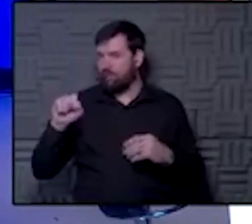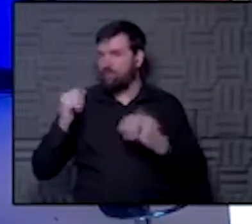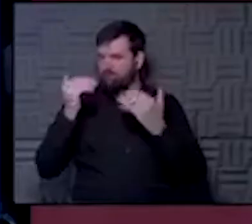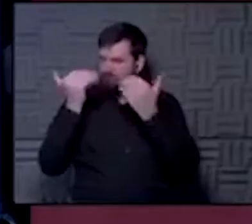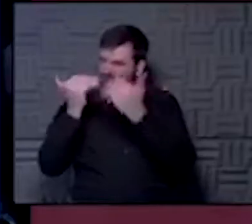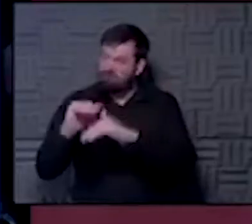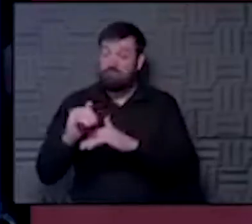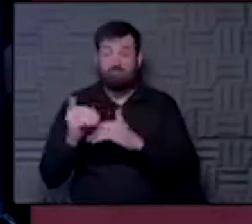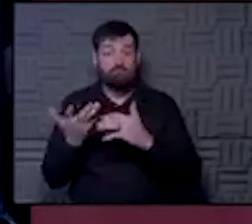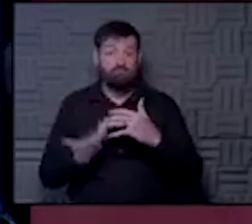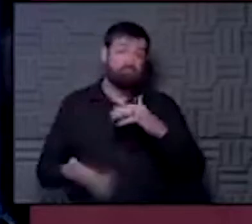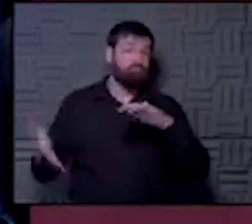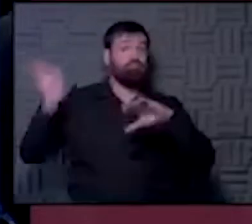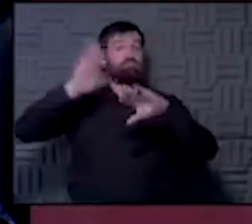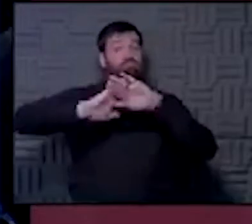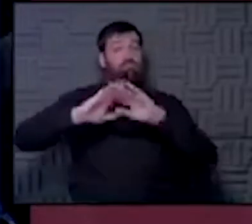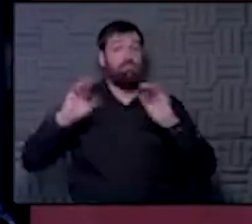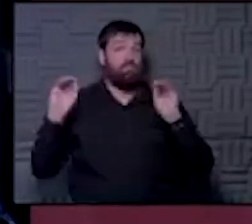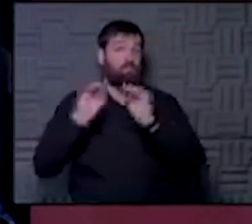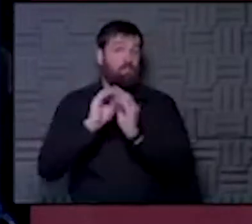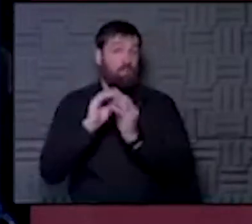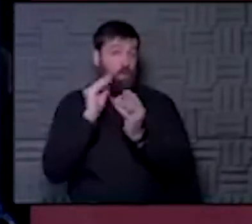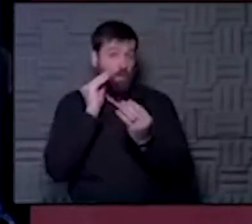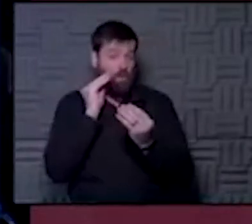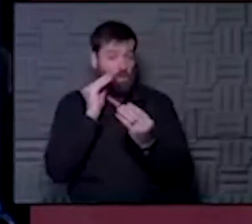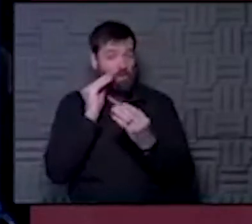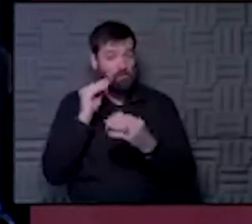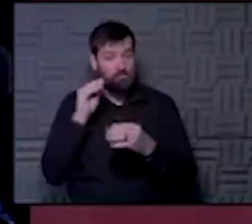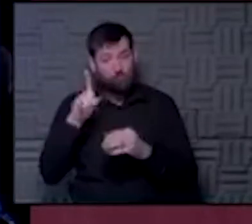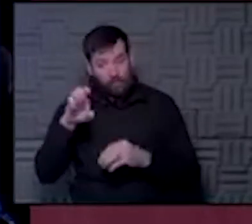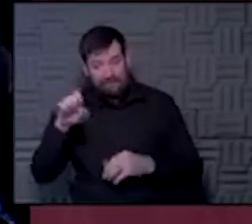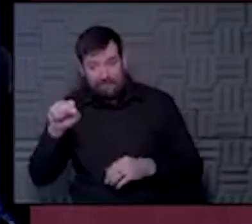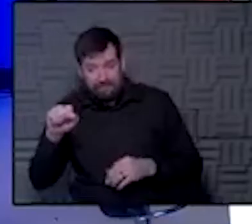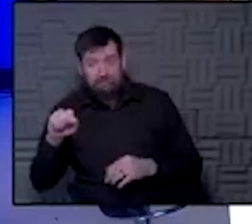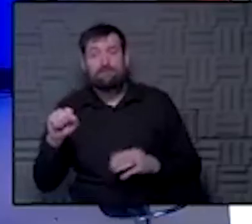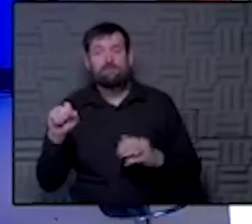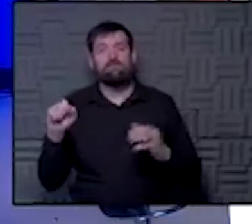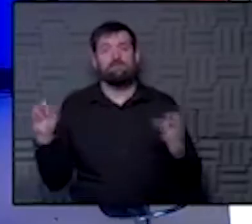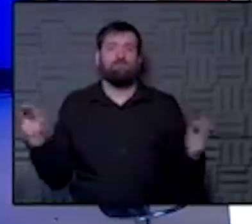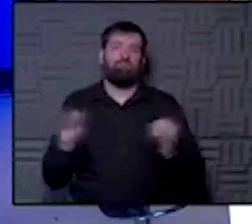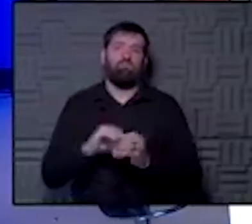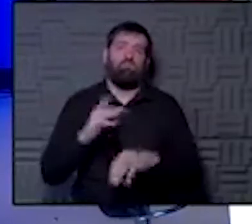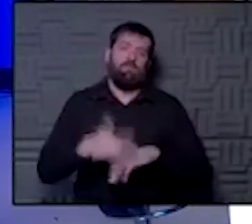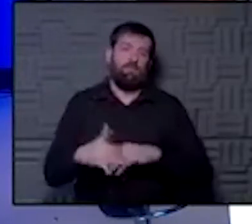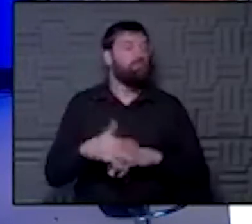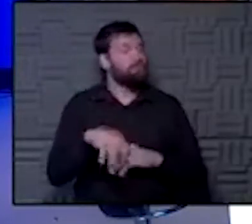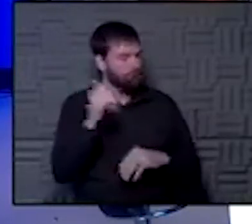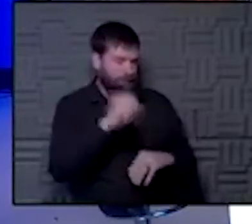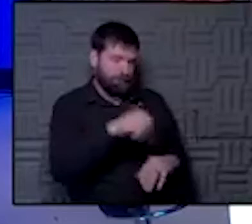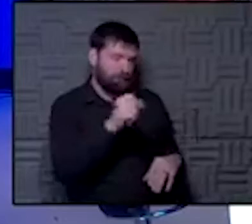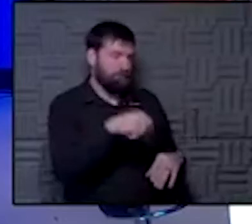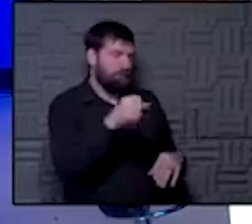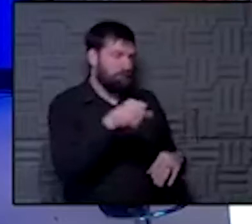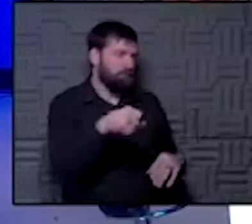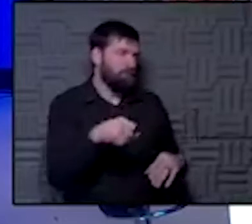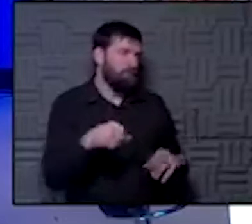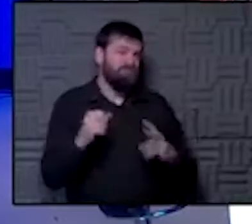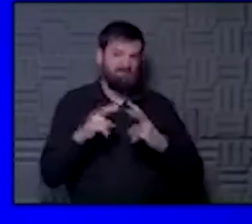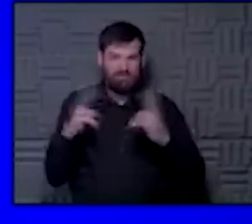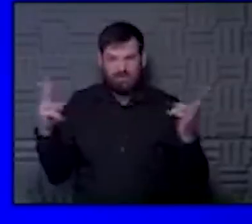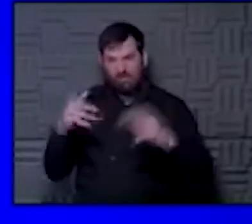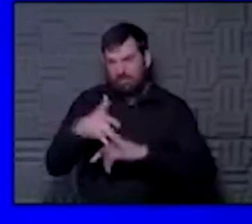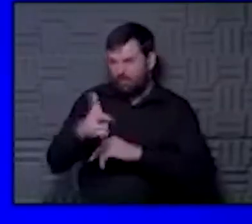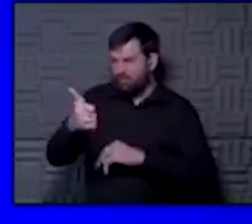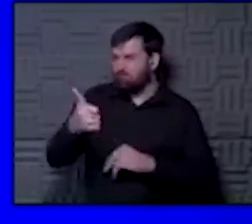that ramps up and we get more data, I think those criteria are likely to expand. Oh, absolutely. Yes, but we just, it's very early,